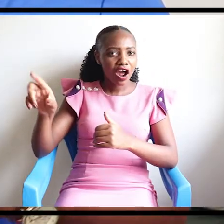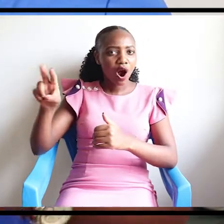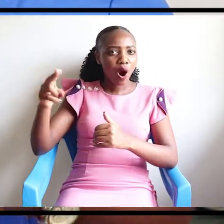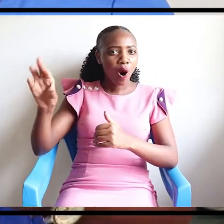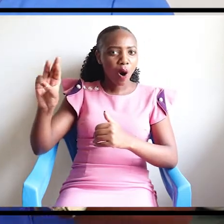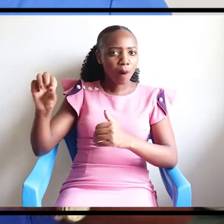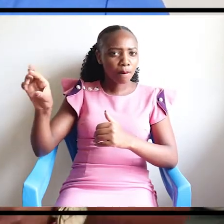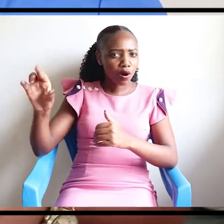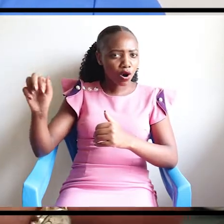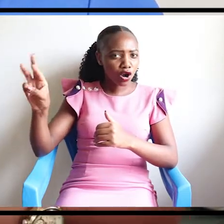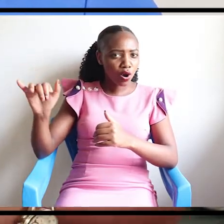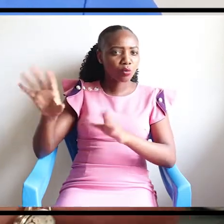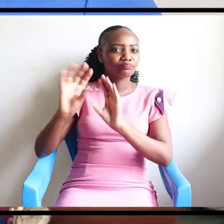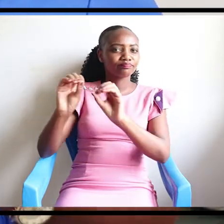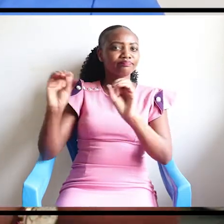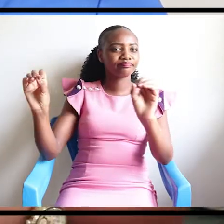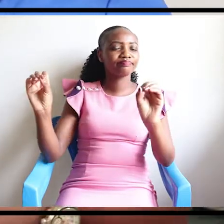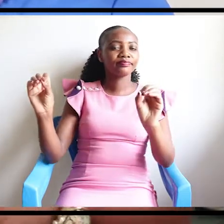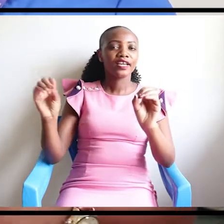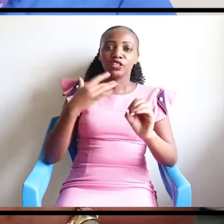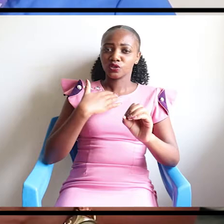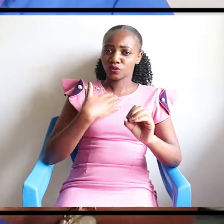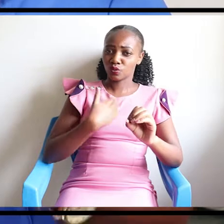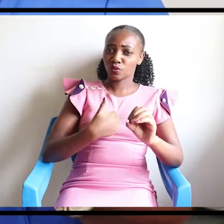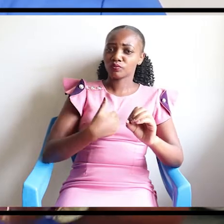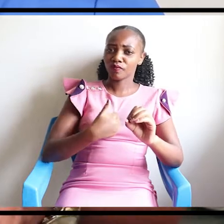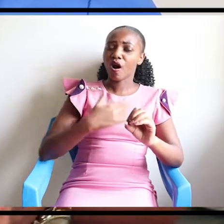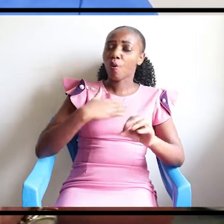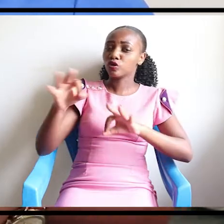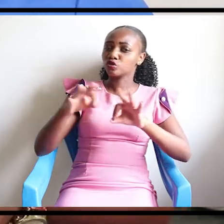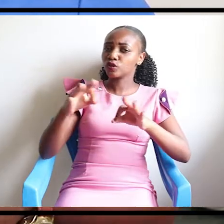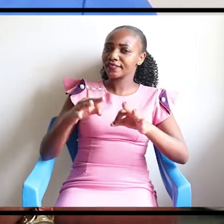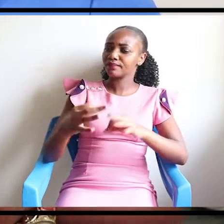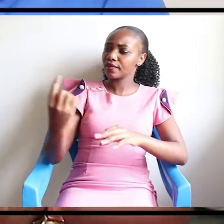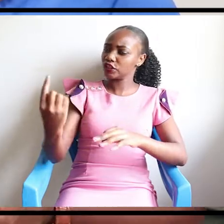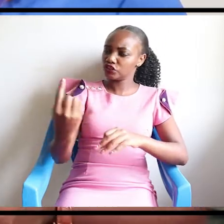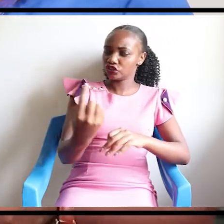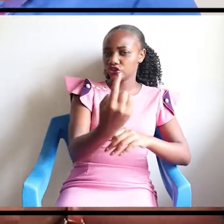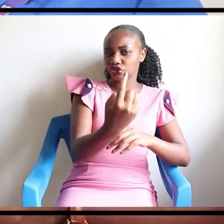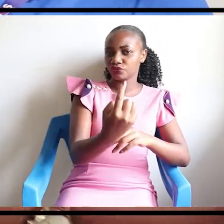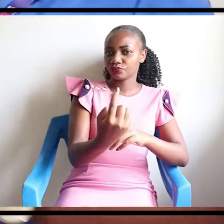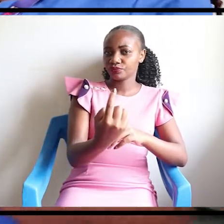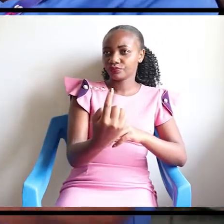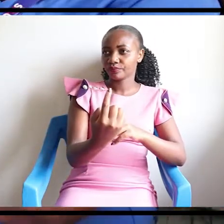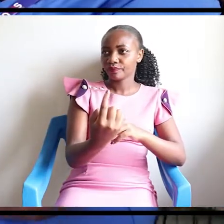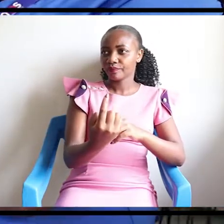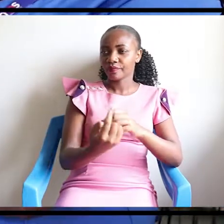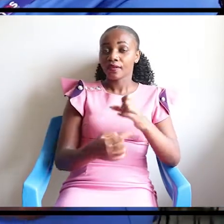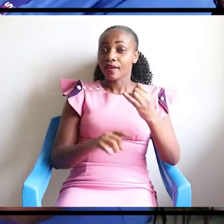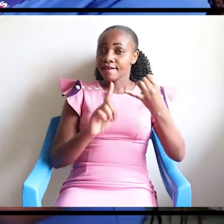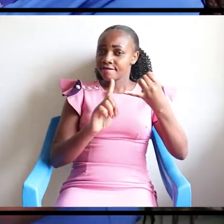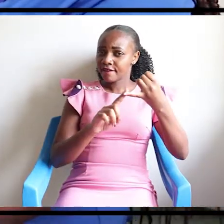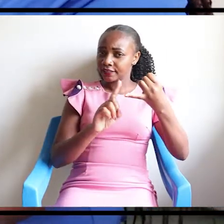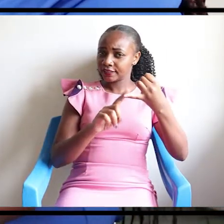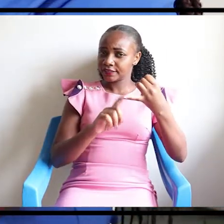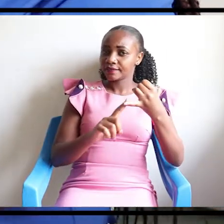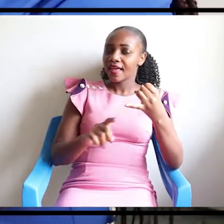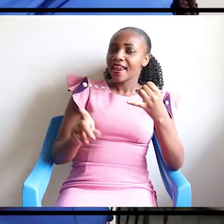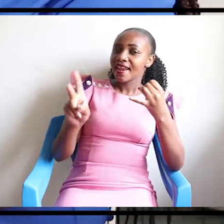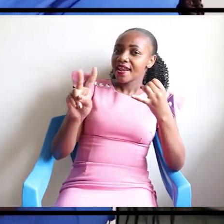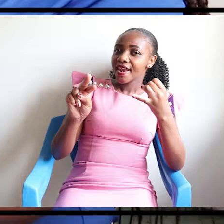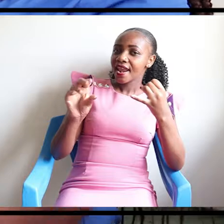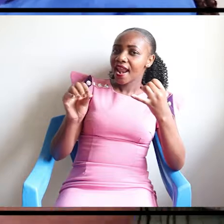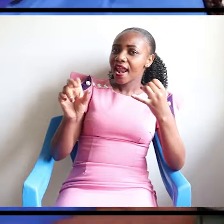methods from the non-hormonal and then to the hormonal, and also talk about the natural family planning methods. When we go to the non-hormonal